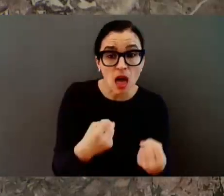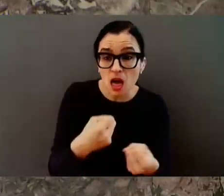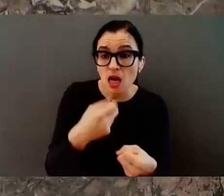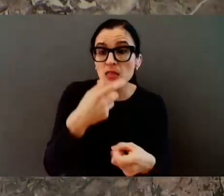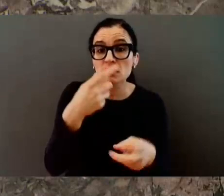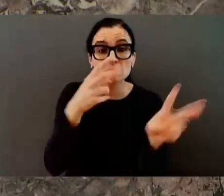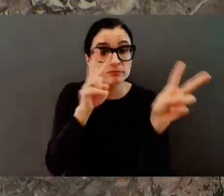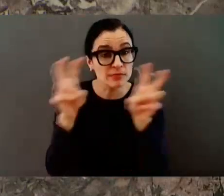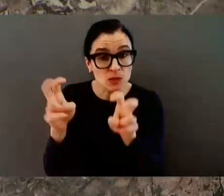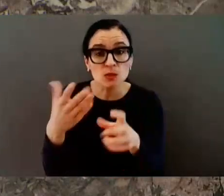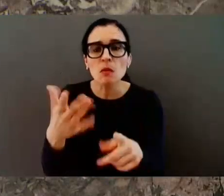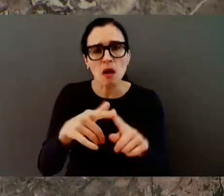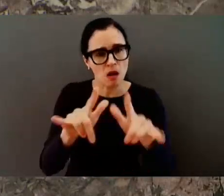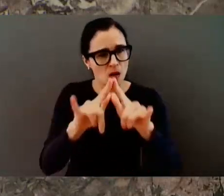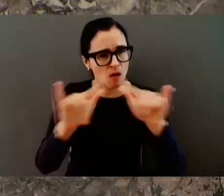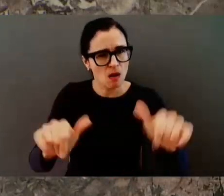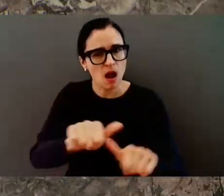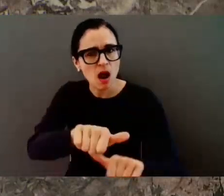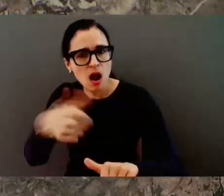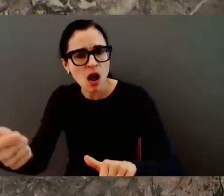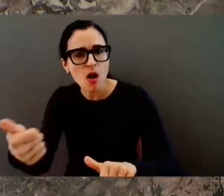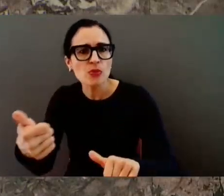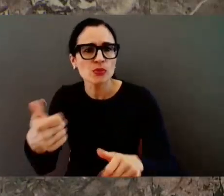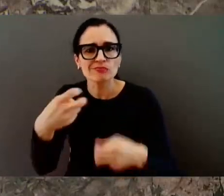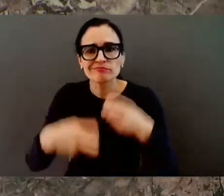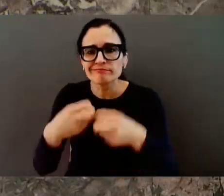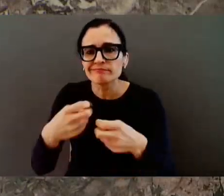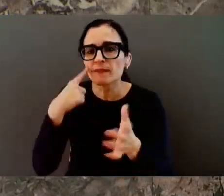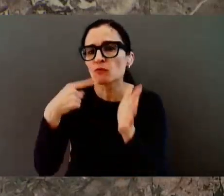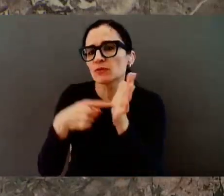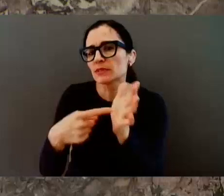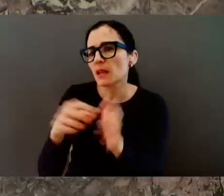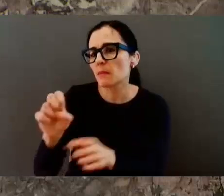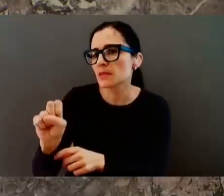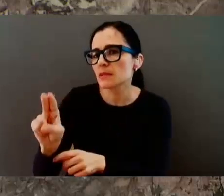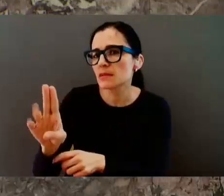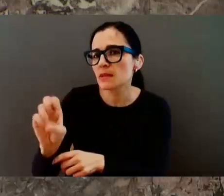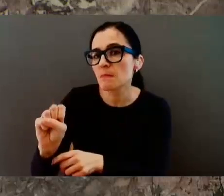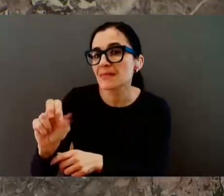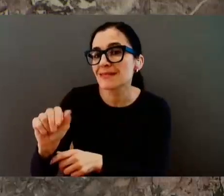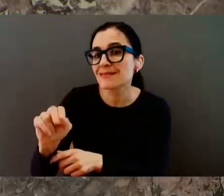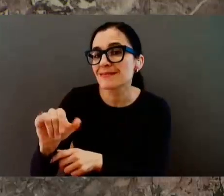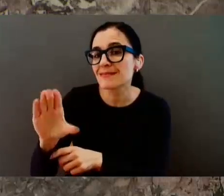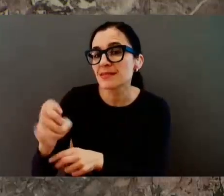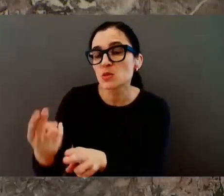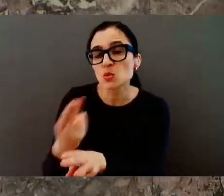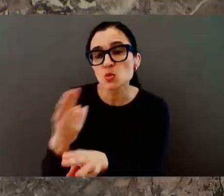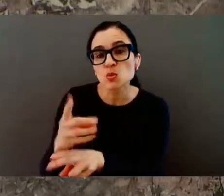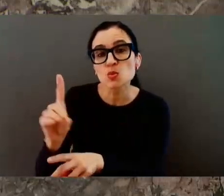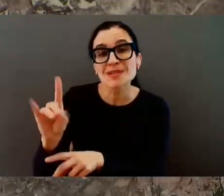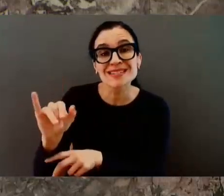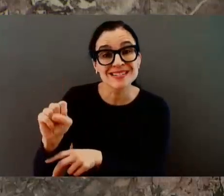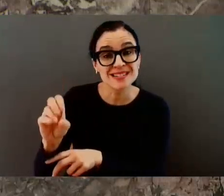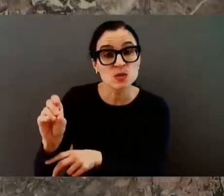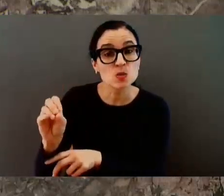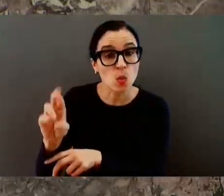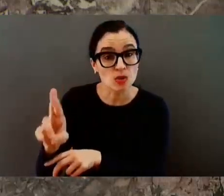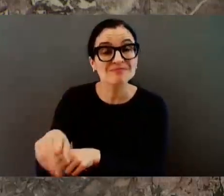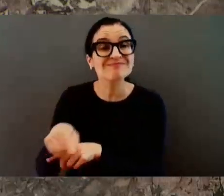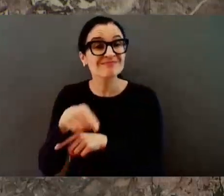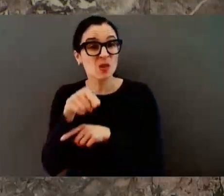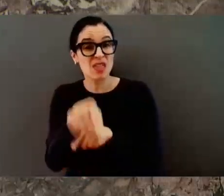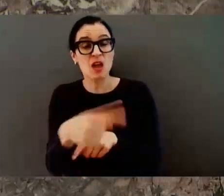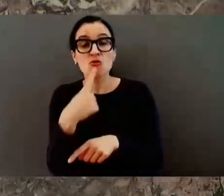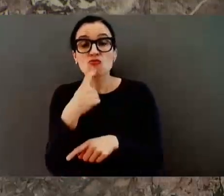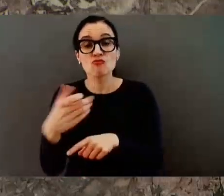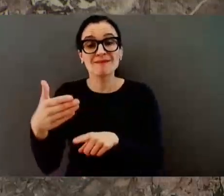and sometimes acquired brain injury as well. Mr. Speaker, Redfish Healing Centre is a place that provides 105 beds. I've been able to visit